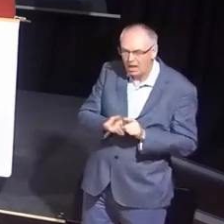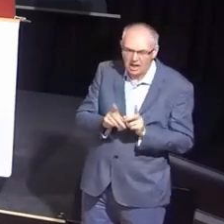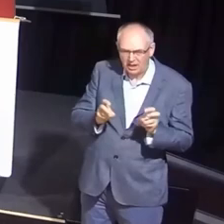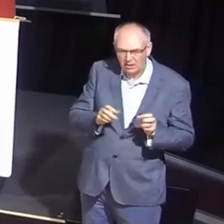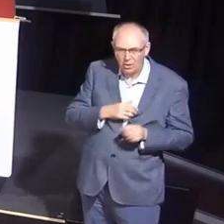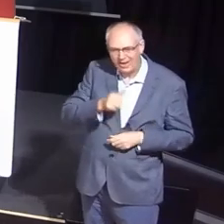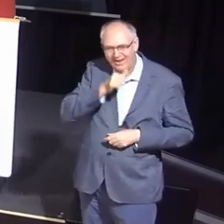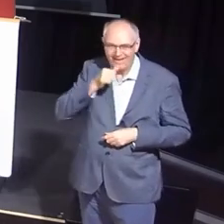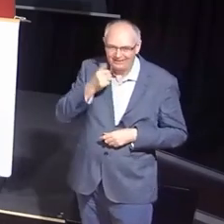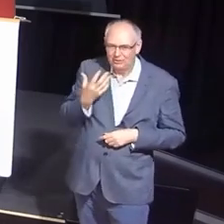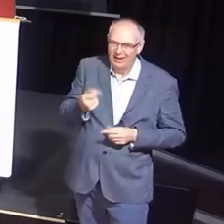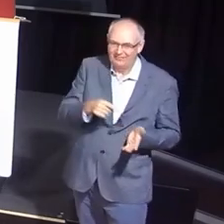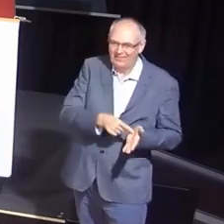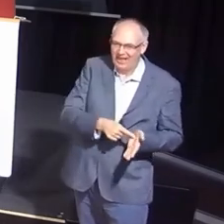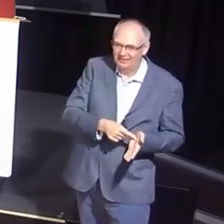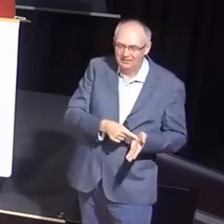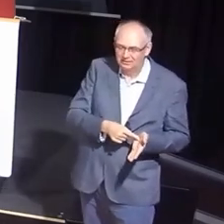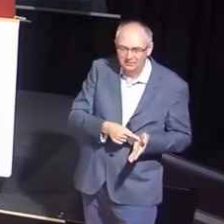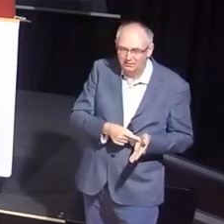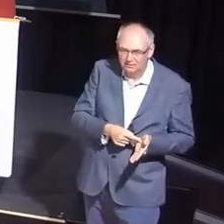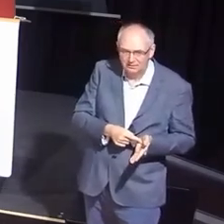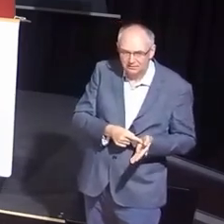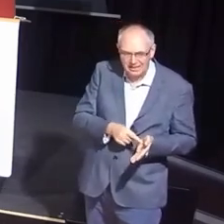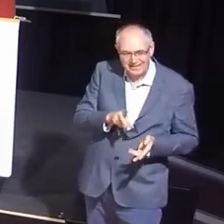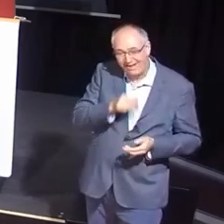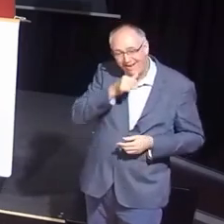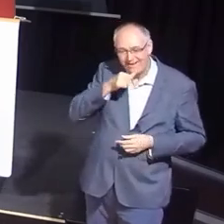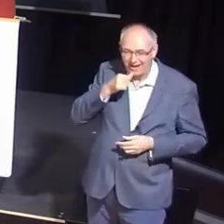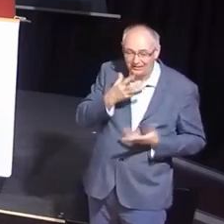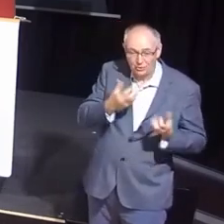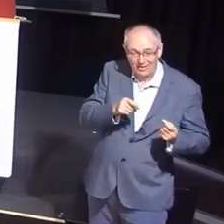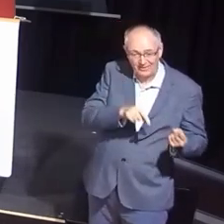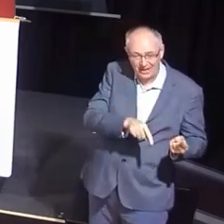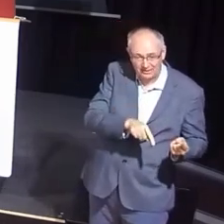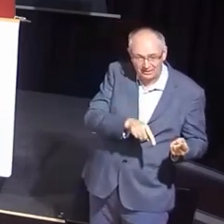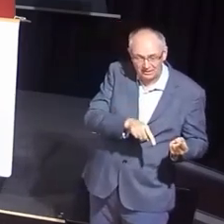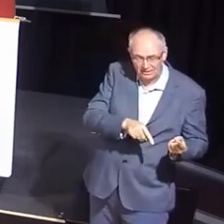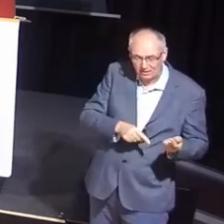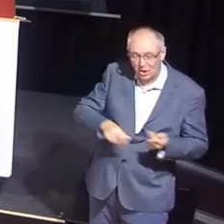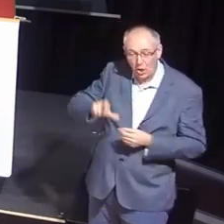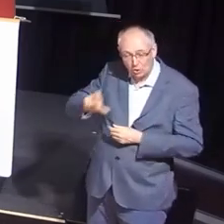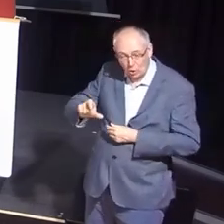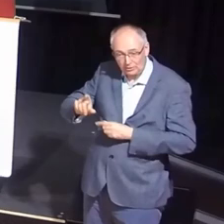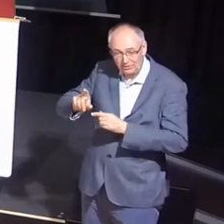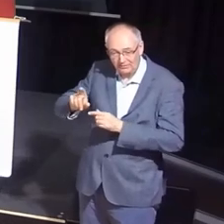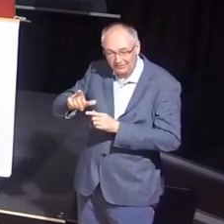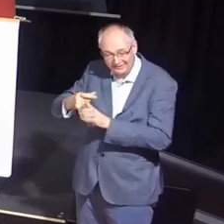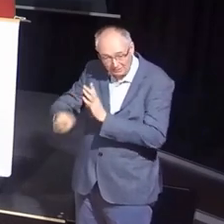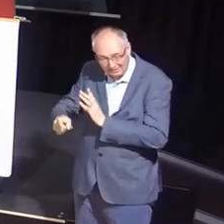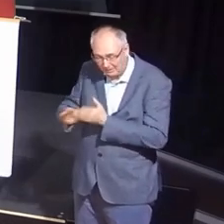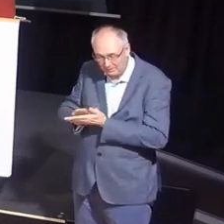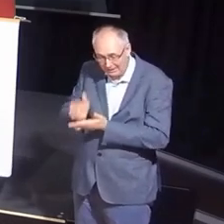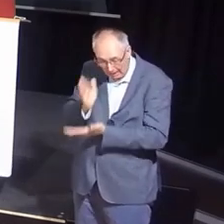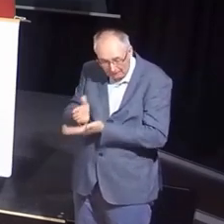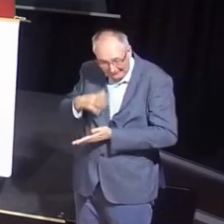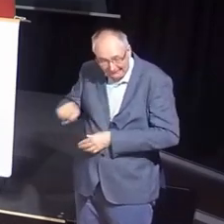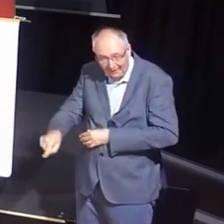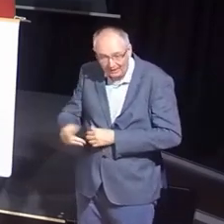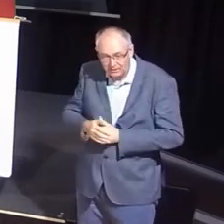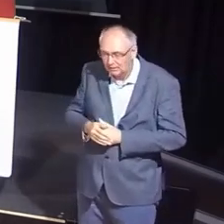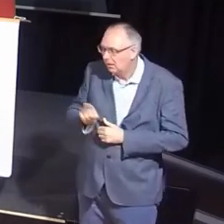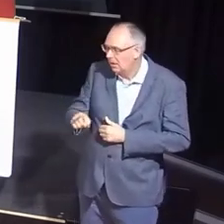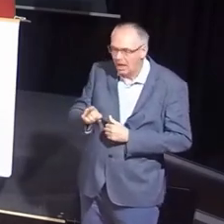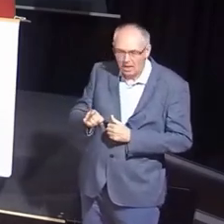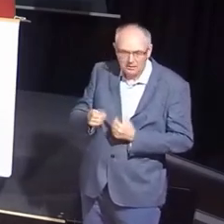when we think about those, oftentimes those are things that for someone with a cognitive disability, those are make or break. So being able to use spell